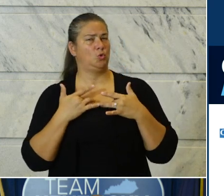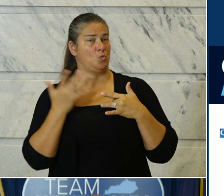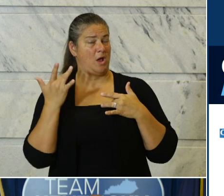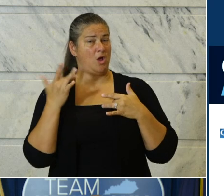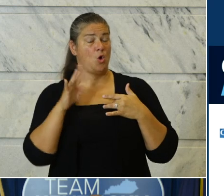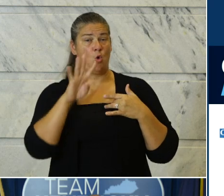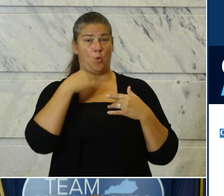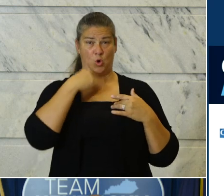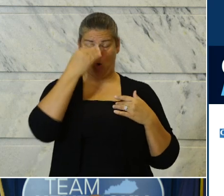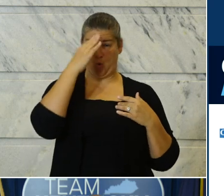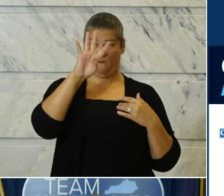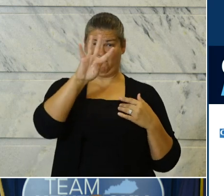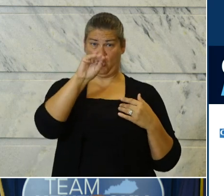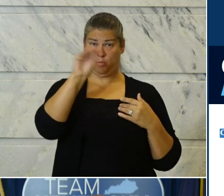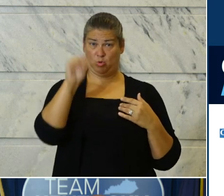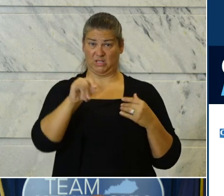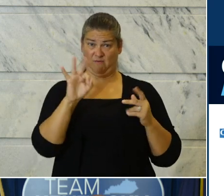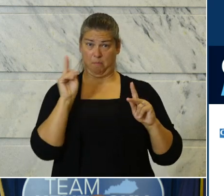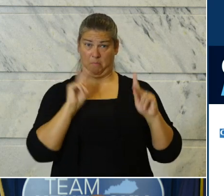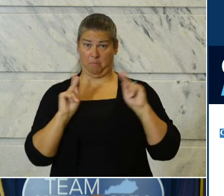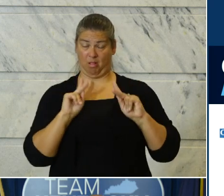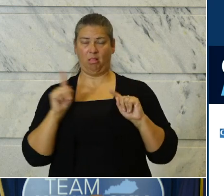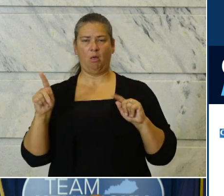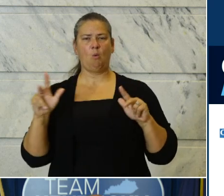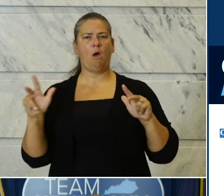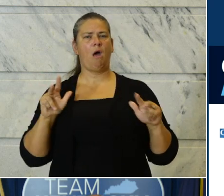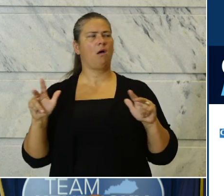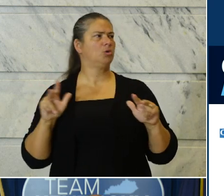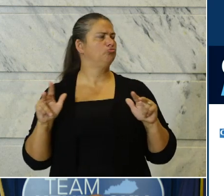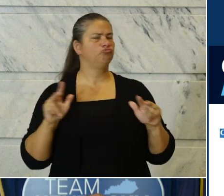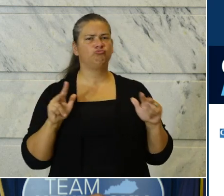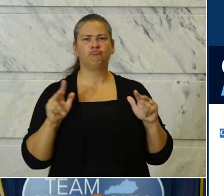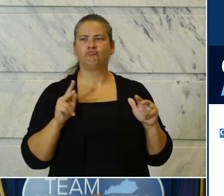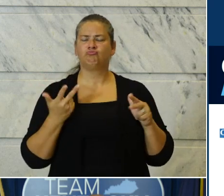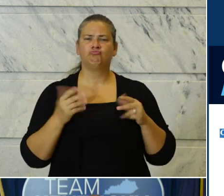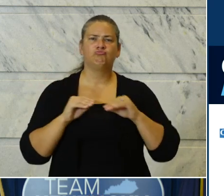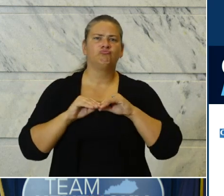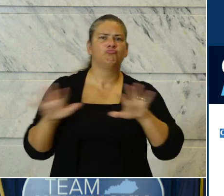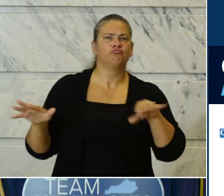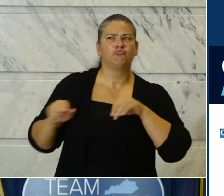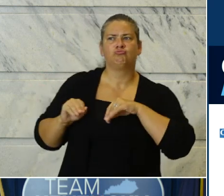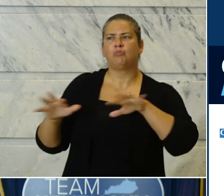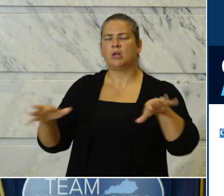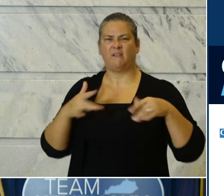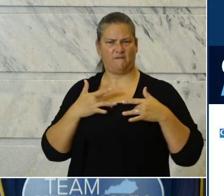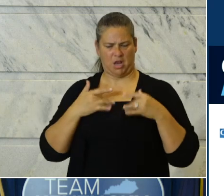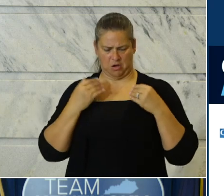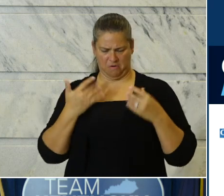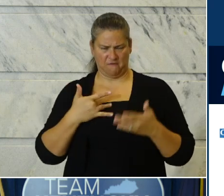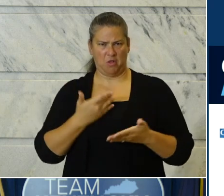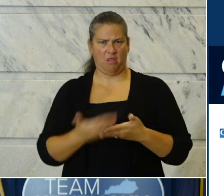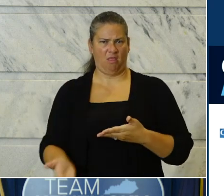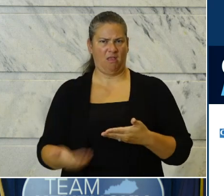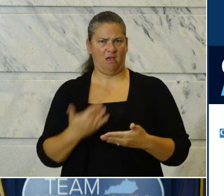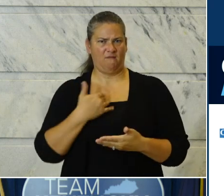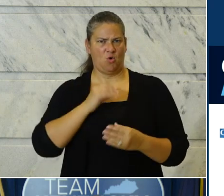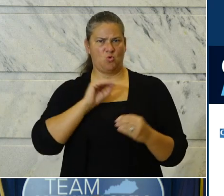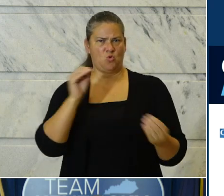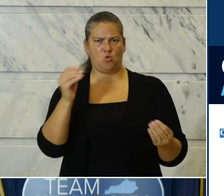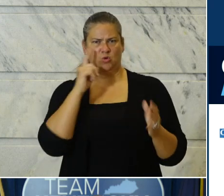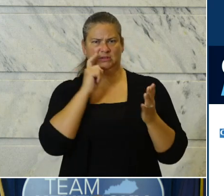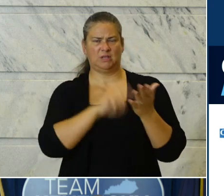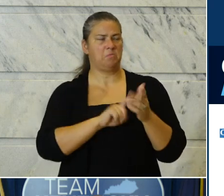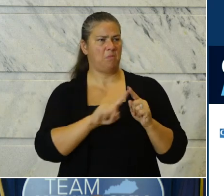be walking around infected and spreading the symptoms, but not, or the infection, but not having any symptoms or signs. So I